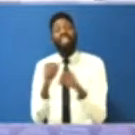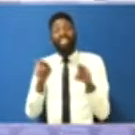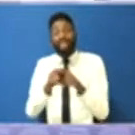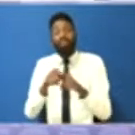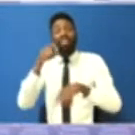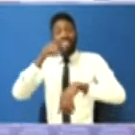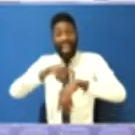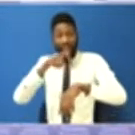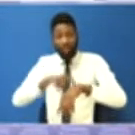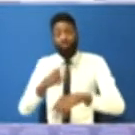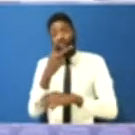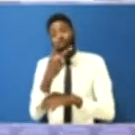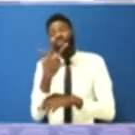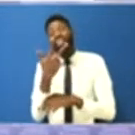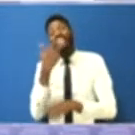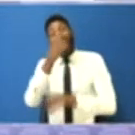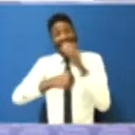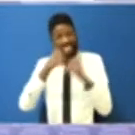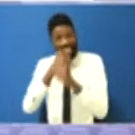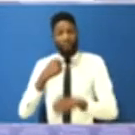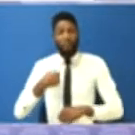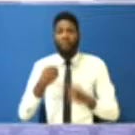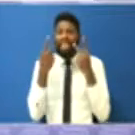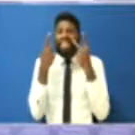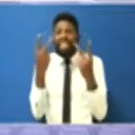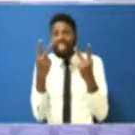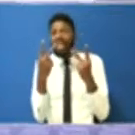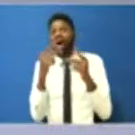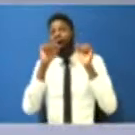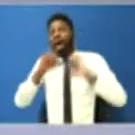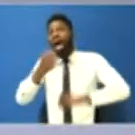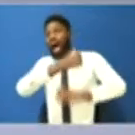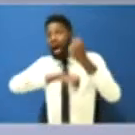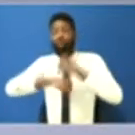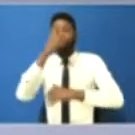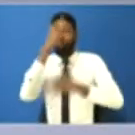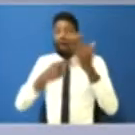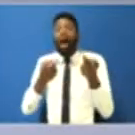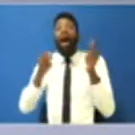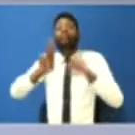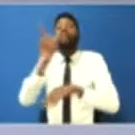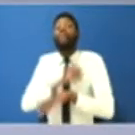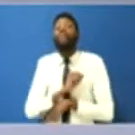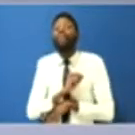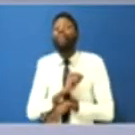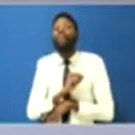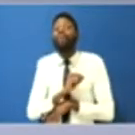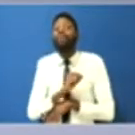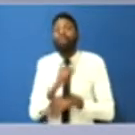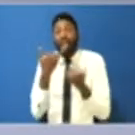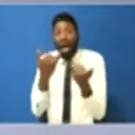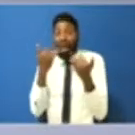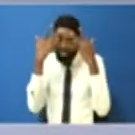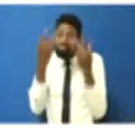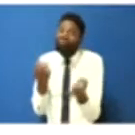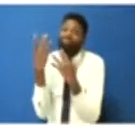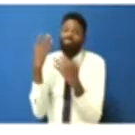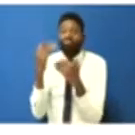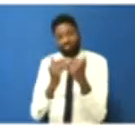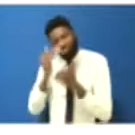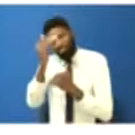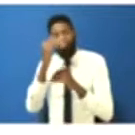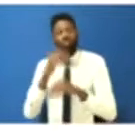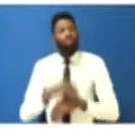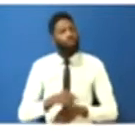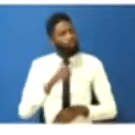tatu mambo ambayan ilyana zakutende kayali tandeka na tuganga ajayo and repita you did not